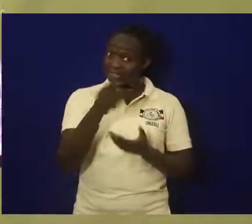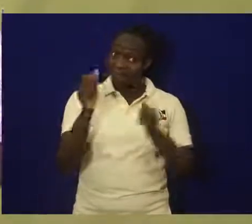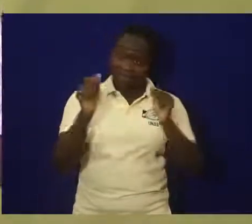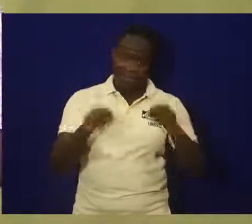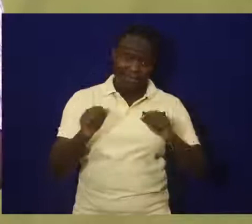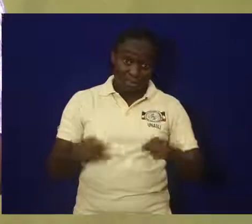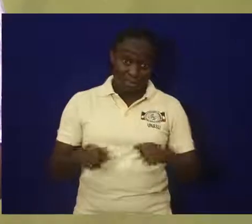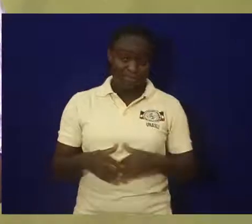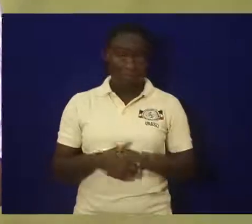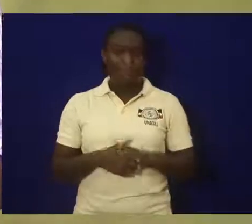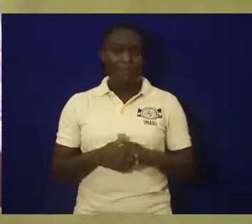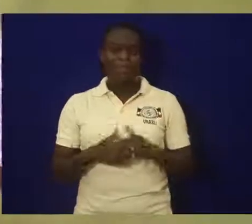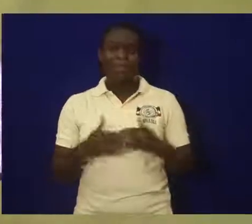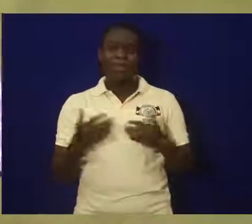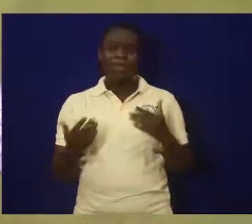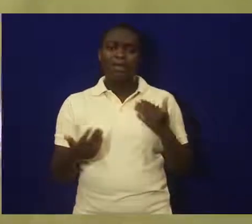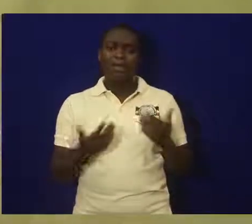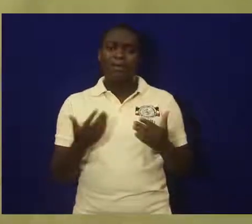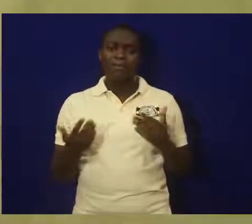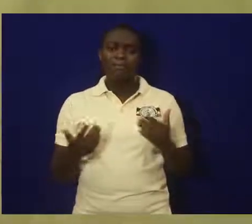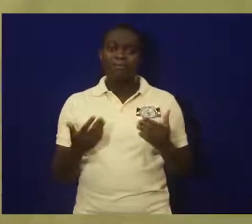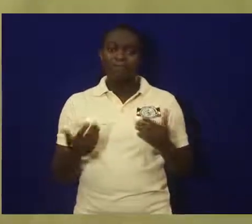If it is possible, we shall need